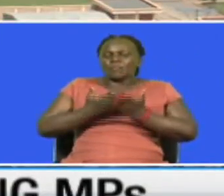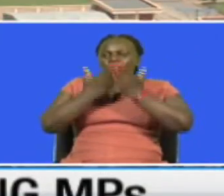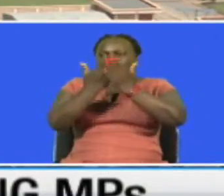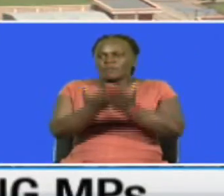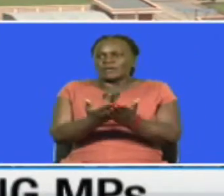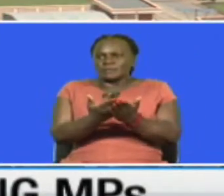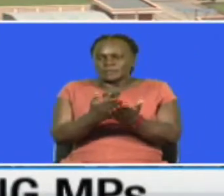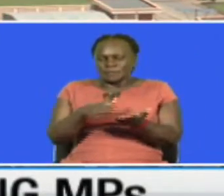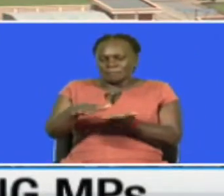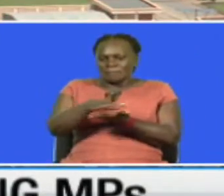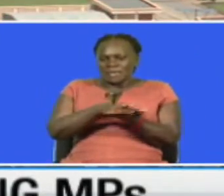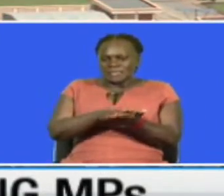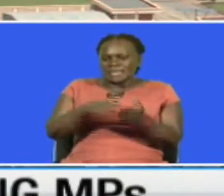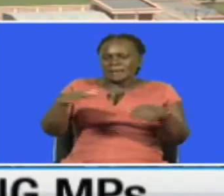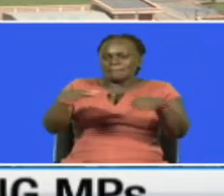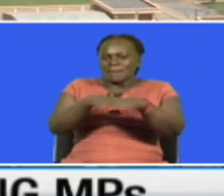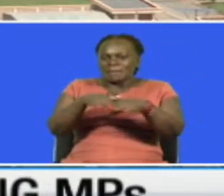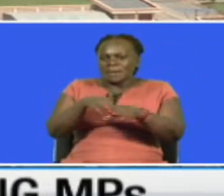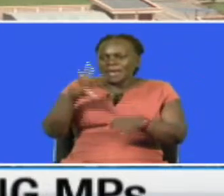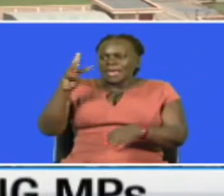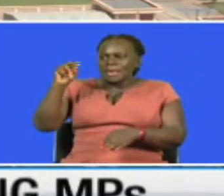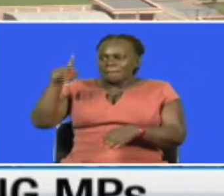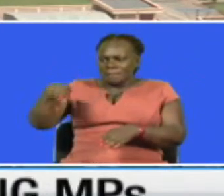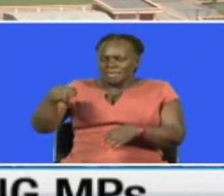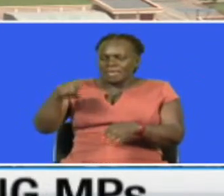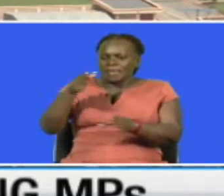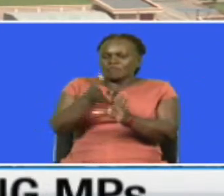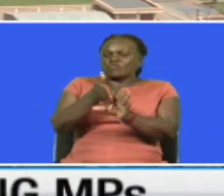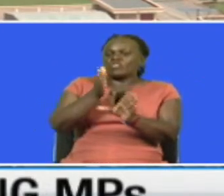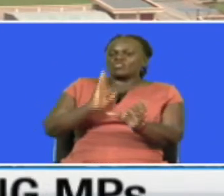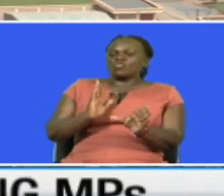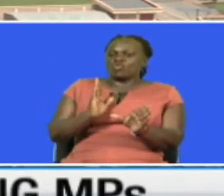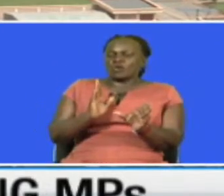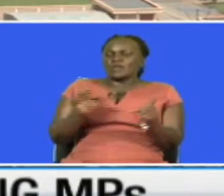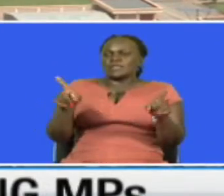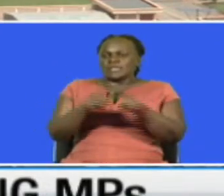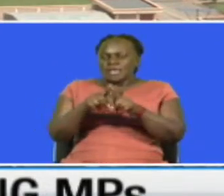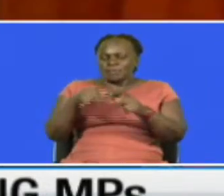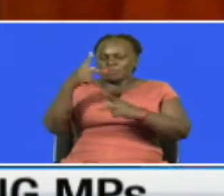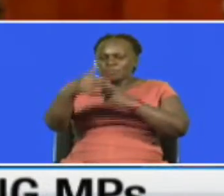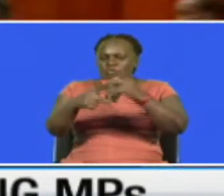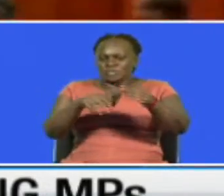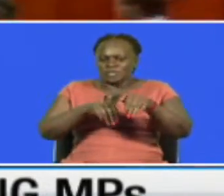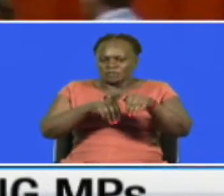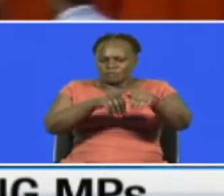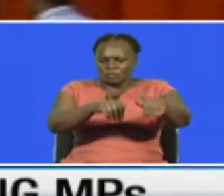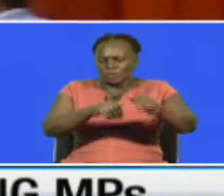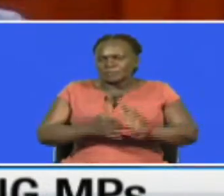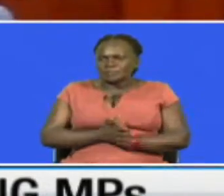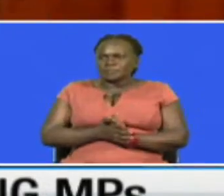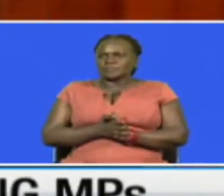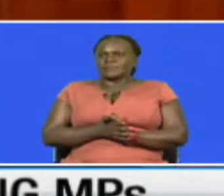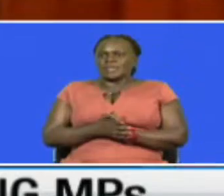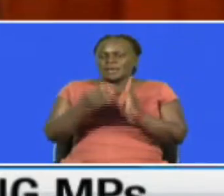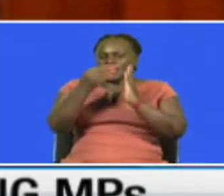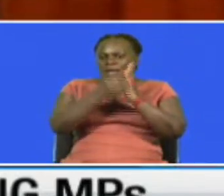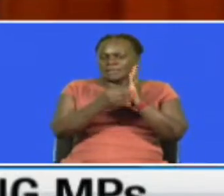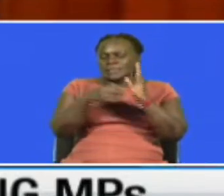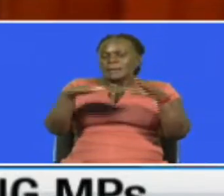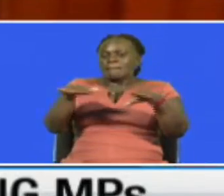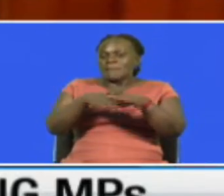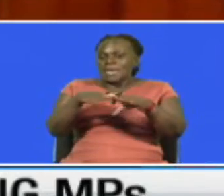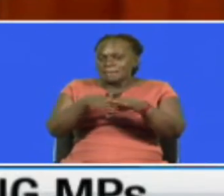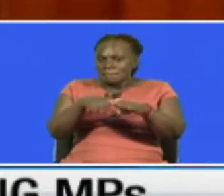the grounds under which a member of Parliament may be recalled and the procedures to be followed. According to the Act, a member